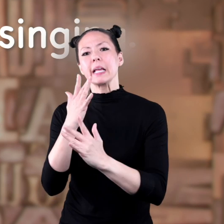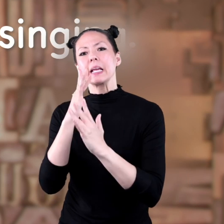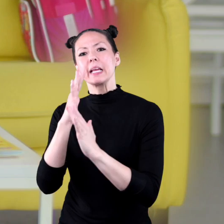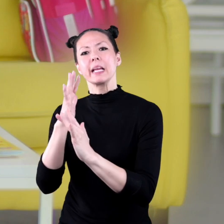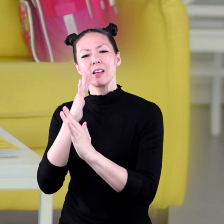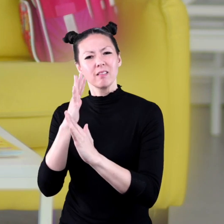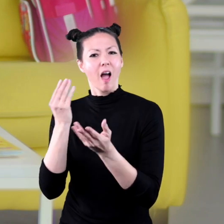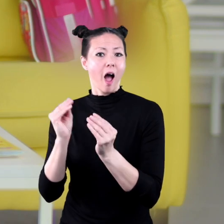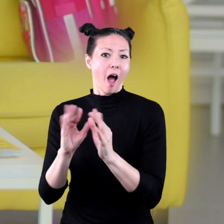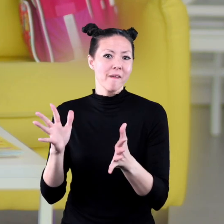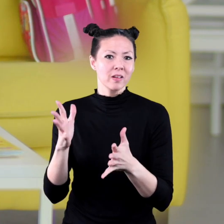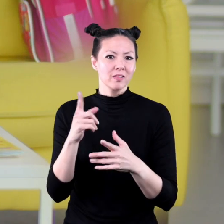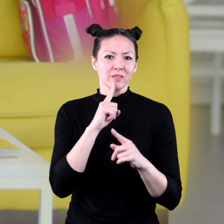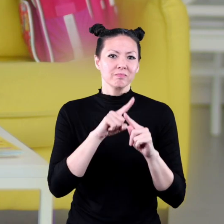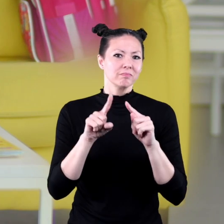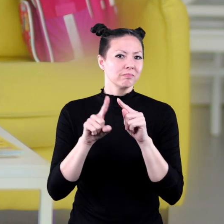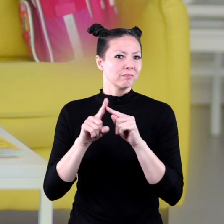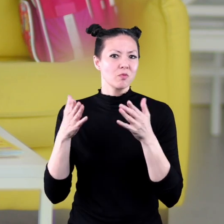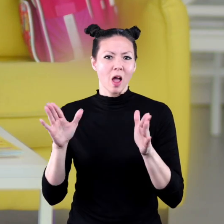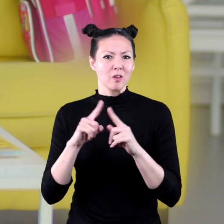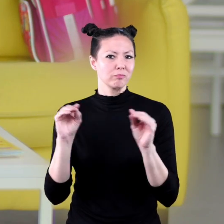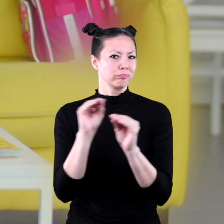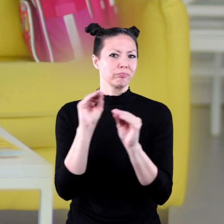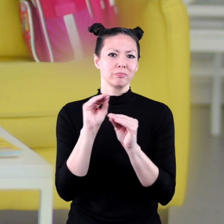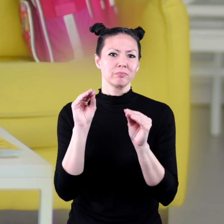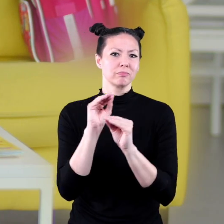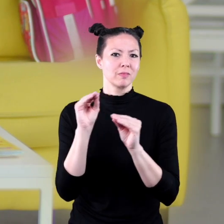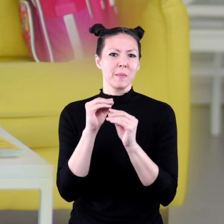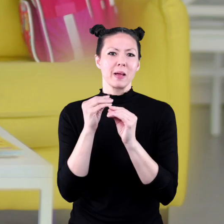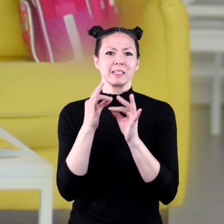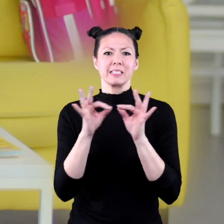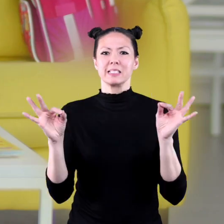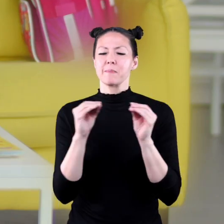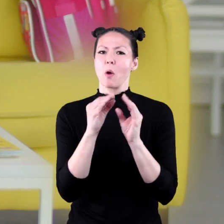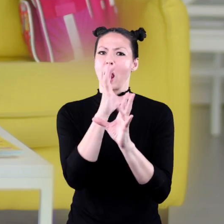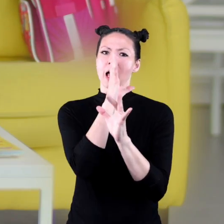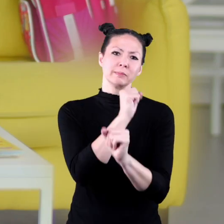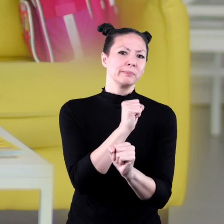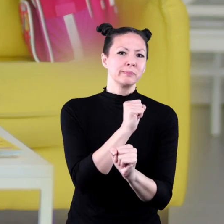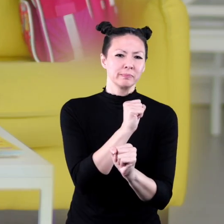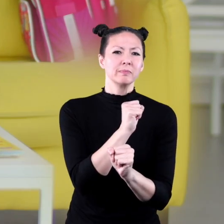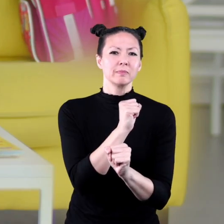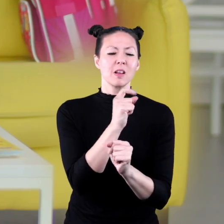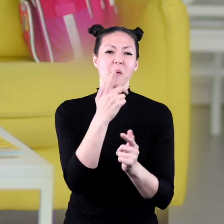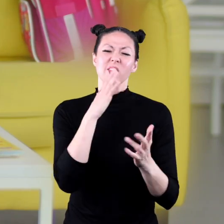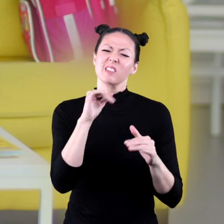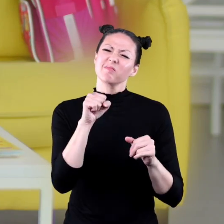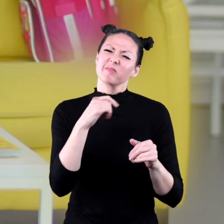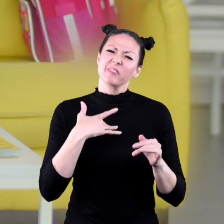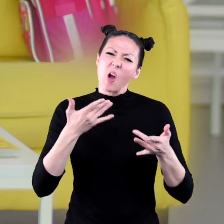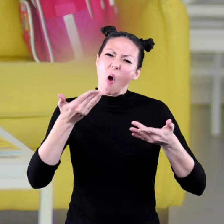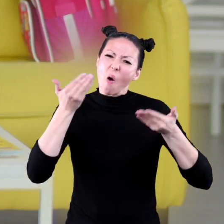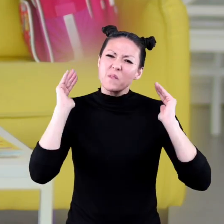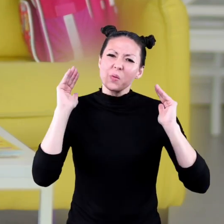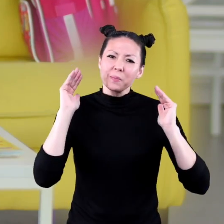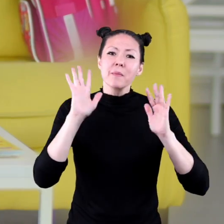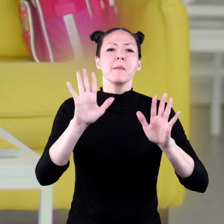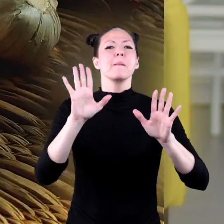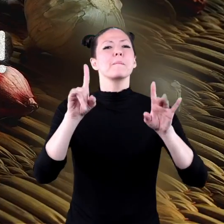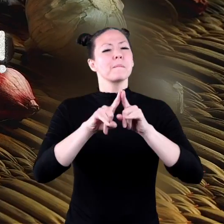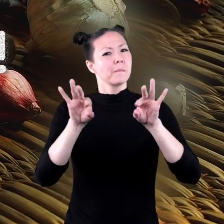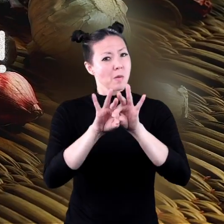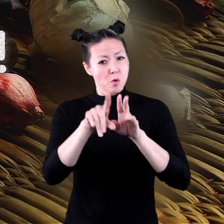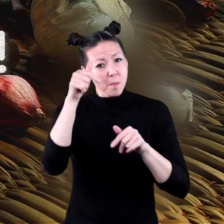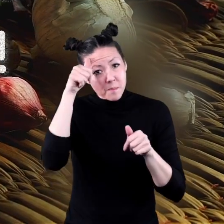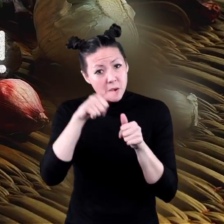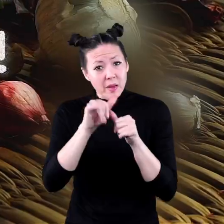singing. Obviously, there are lots of different ways to make sentences more interesting. It can all be a bit overwhelming, but if